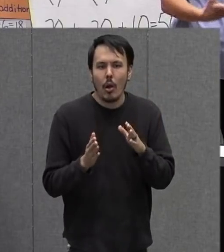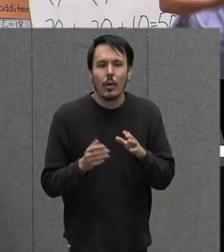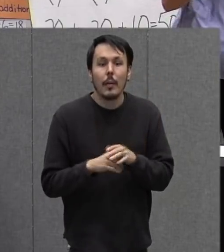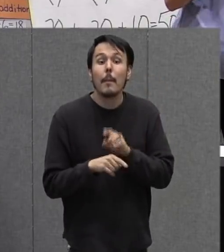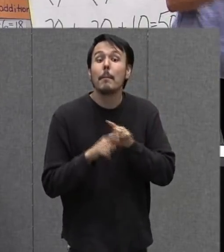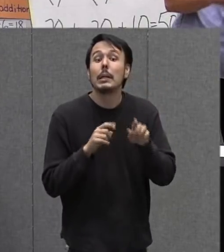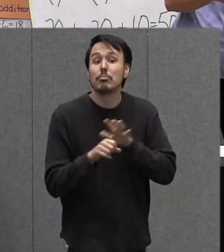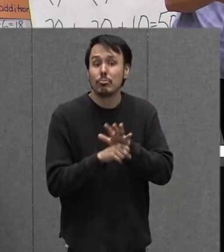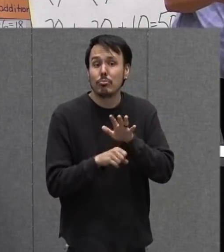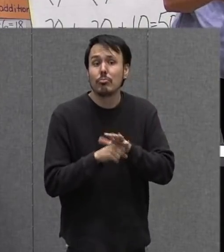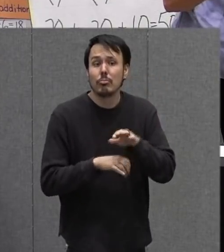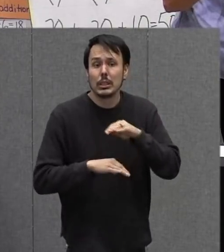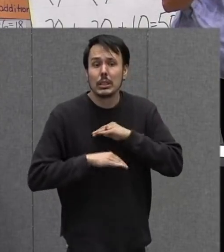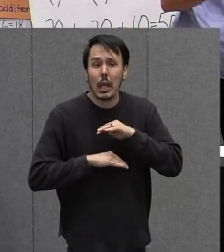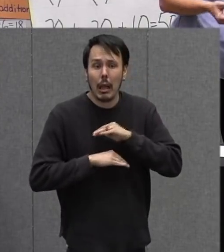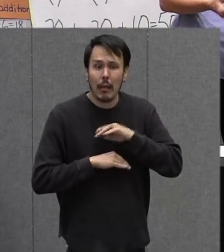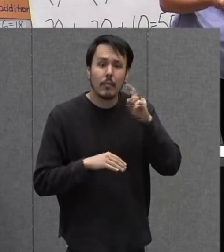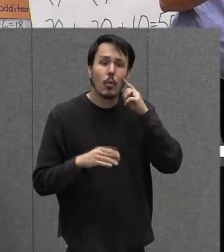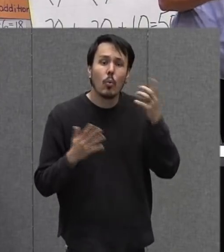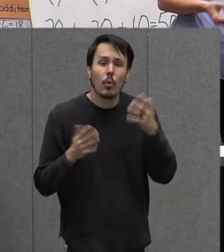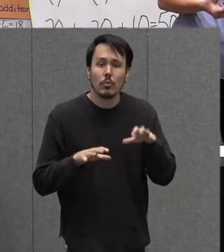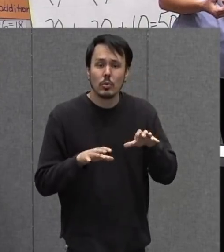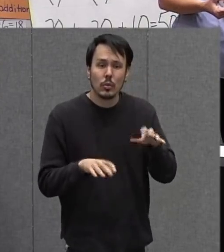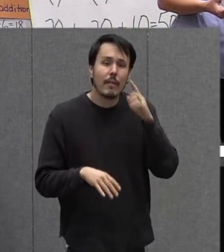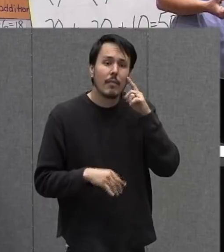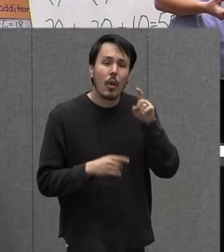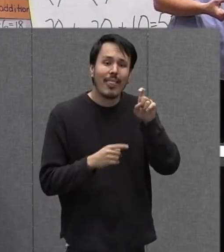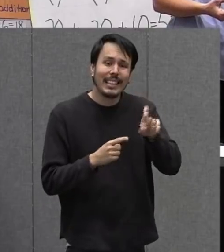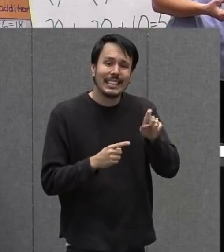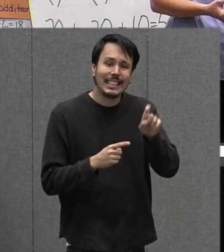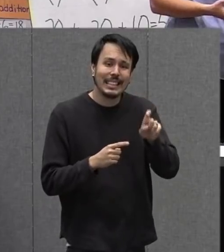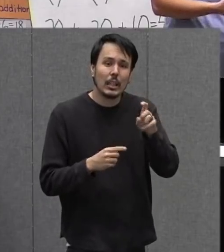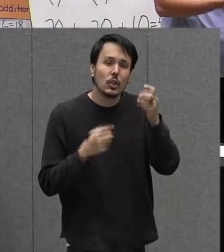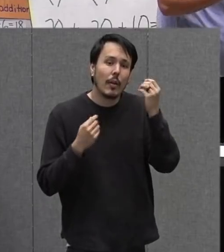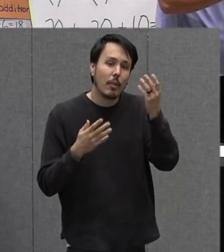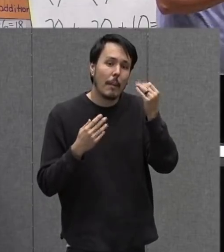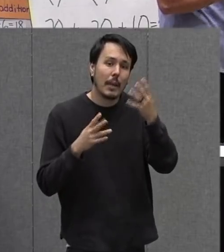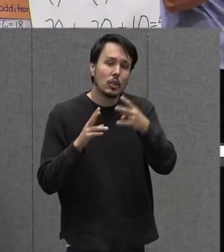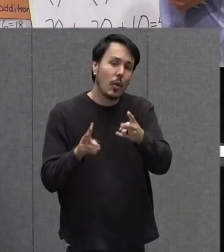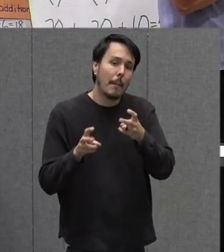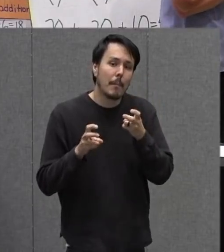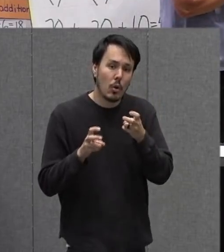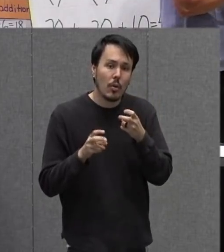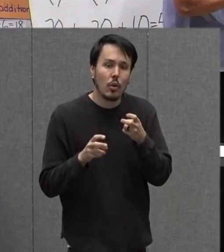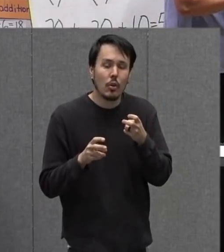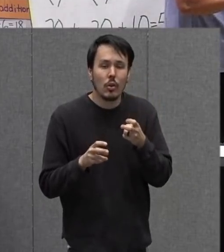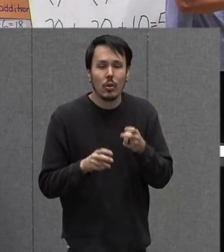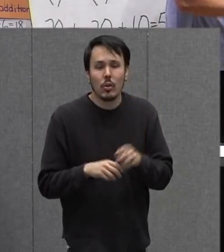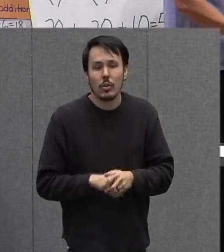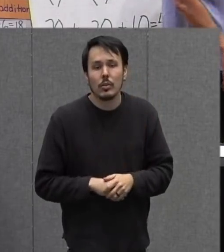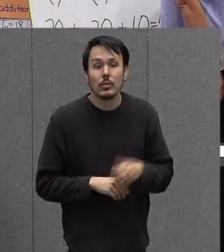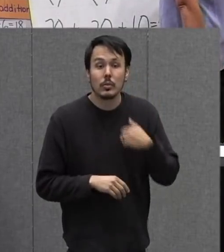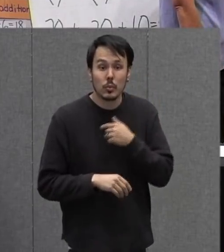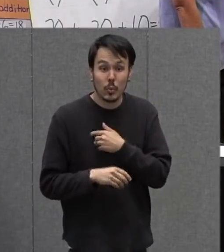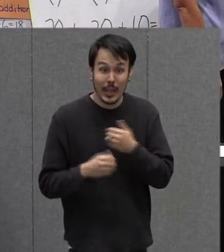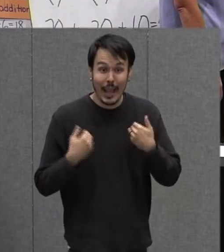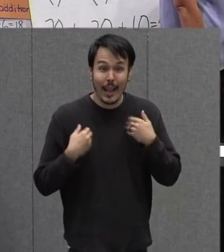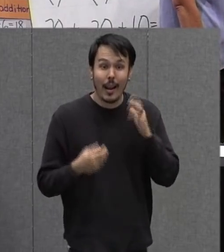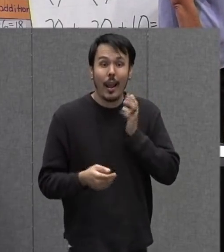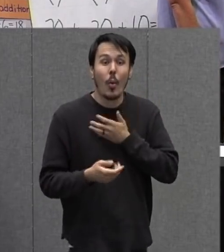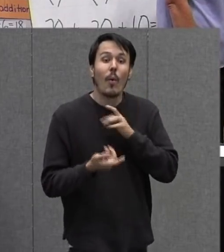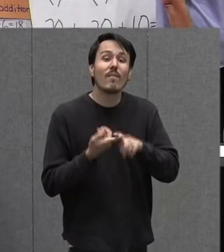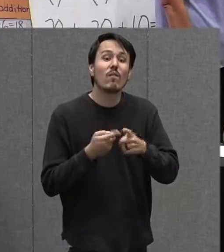enough for what we're trying to do to get the essential information out of the problem. So we had our friends in